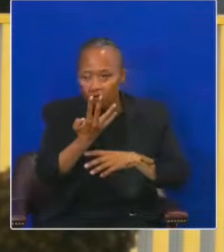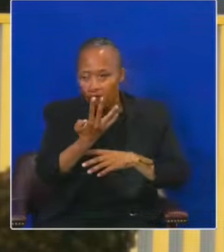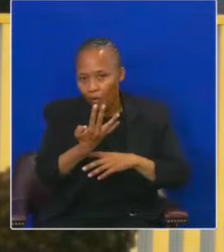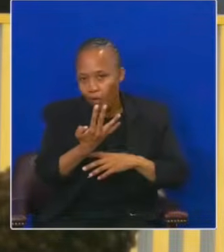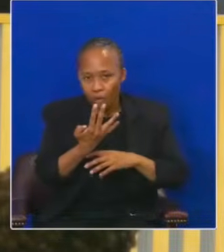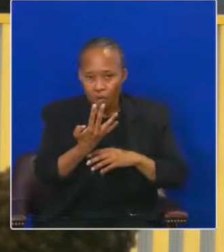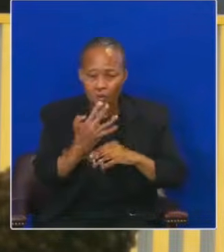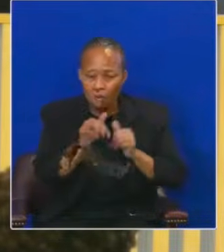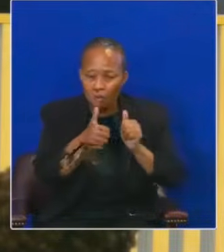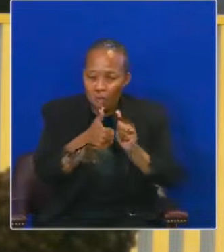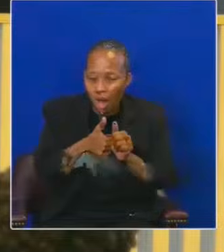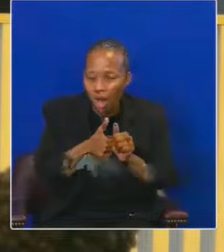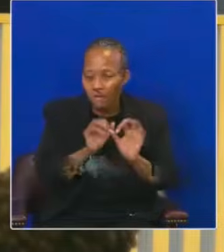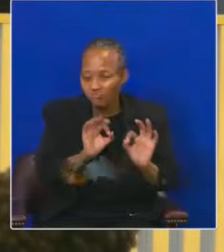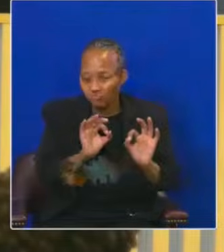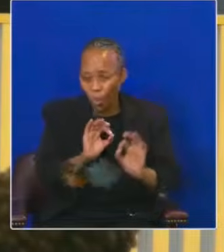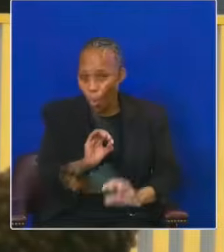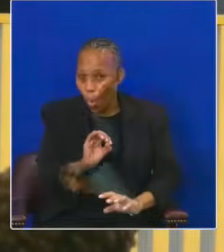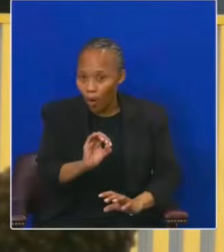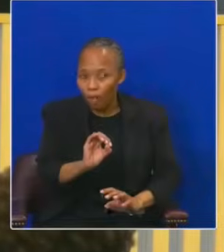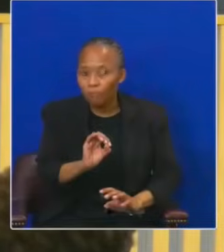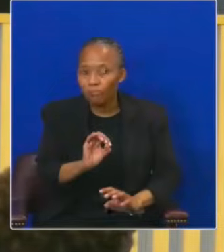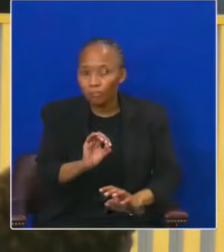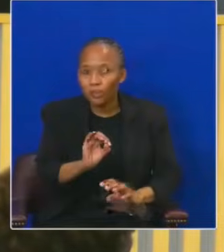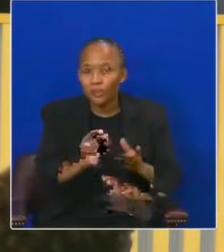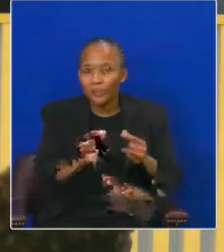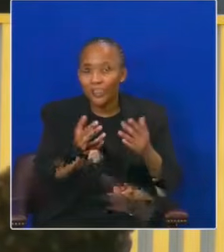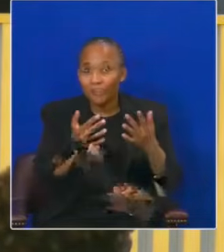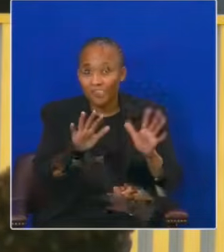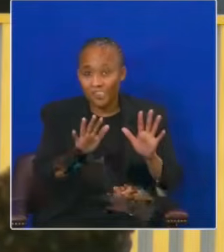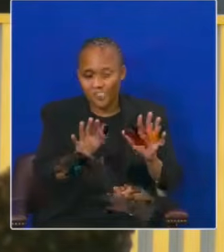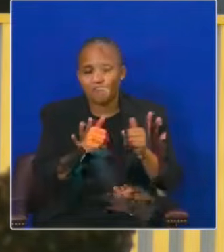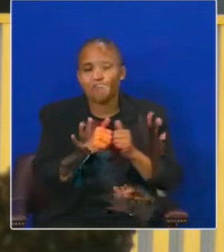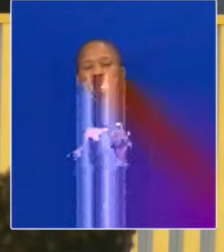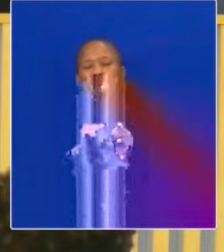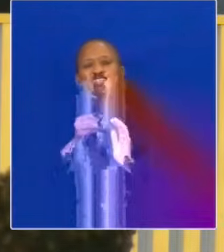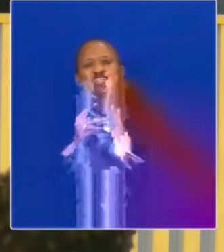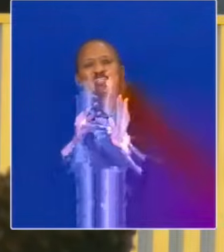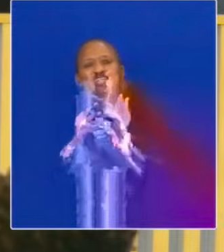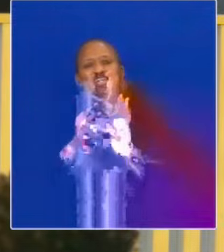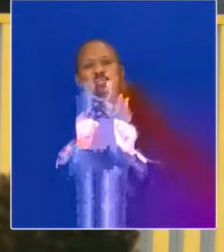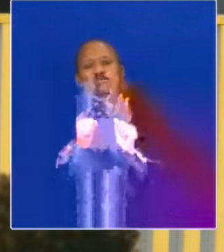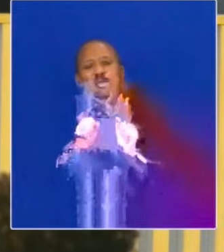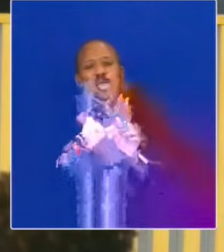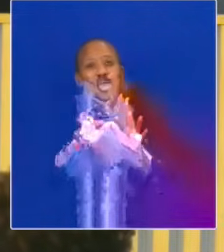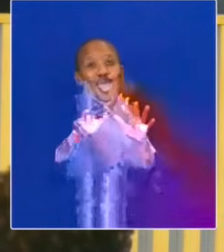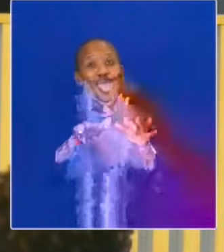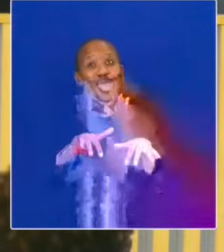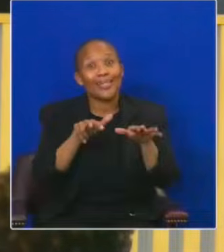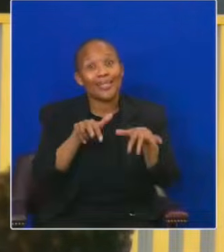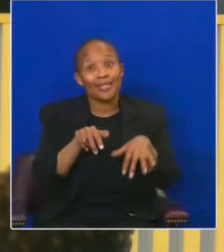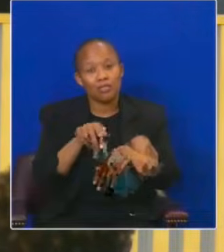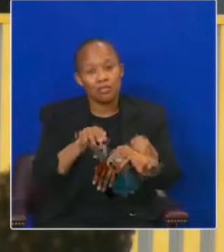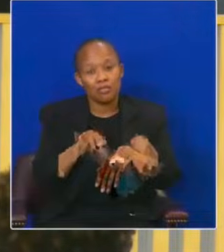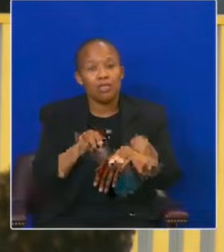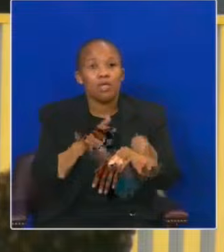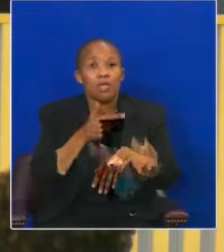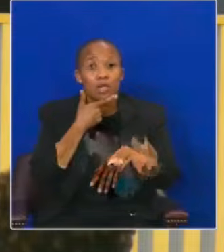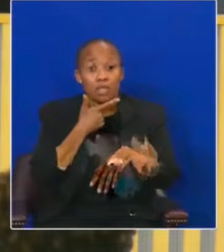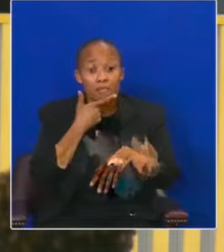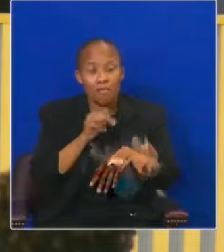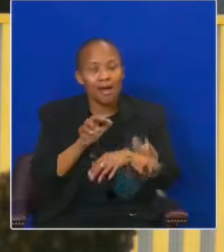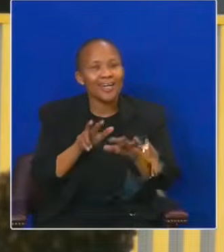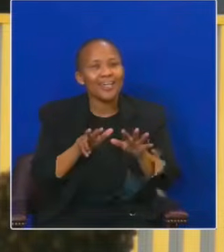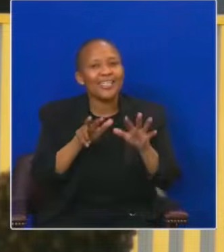This date of the 18th, it was a date that was agreed